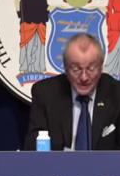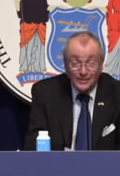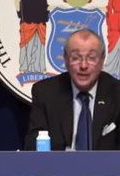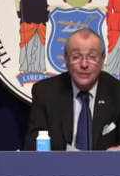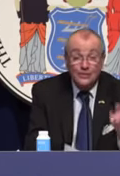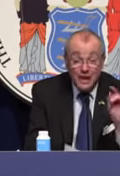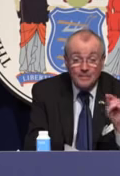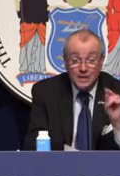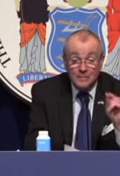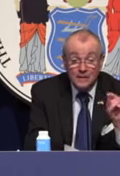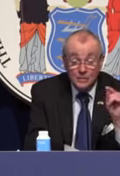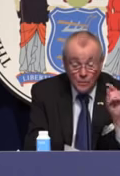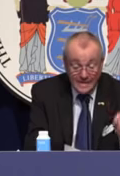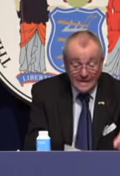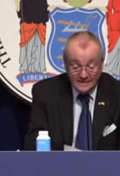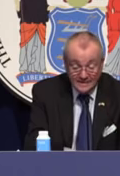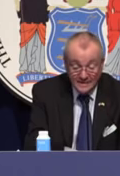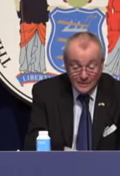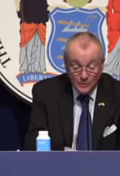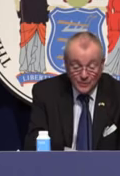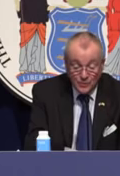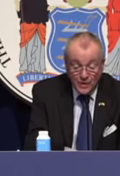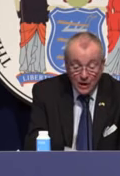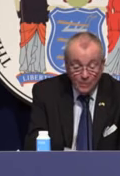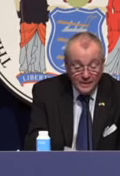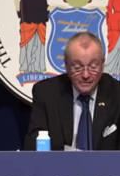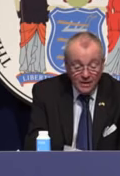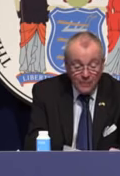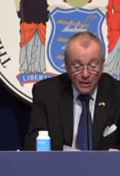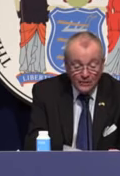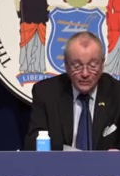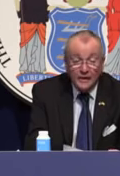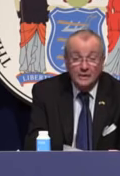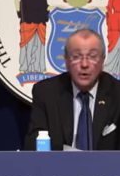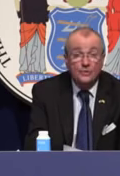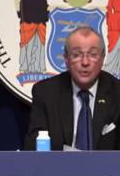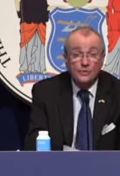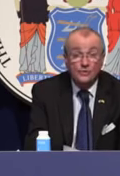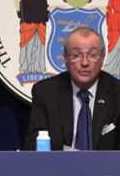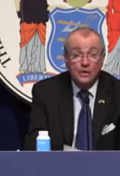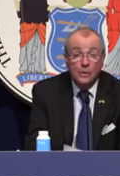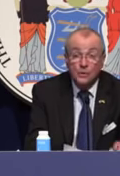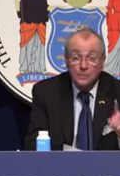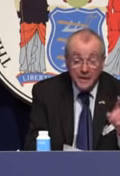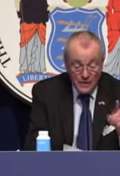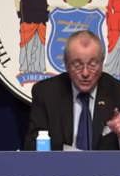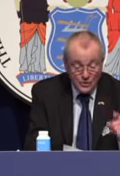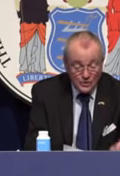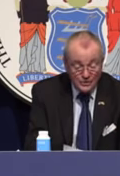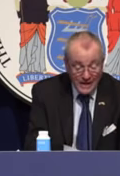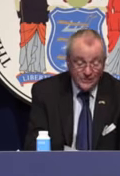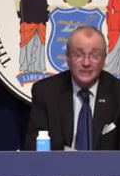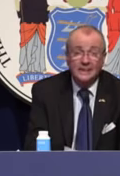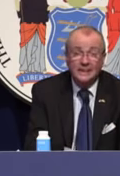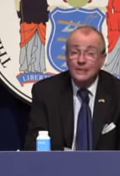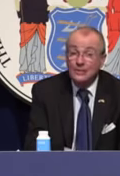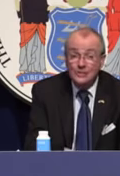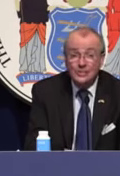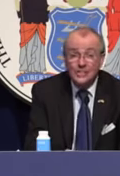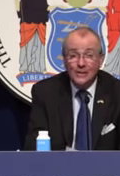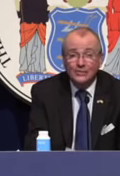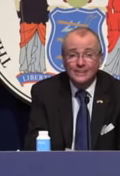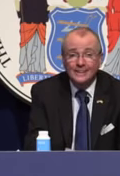perfectly clear, this upcoming weekend with the reopening of our parks and golf courses will be a crucial test.